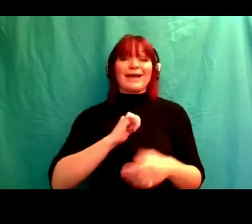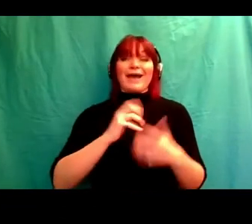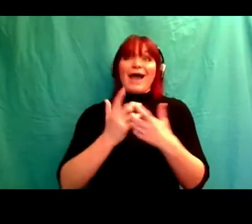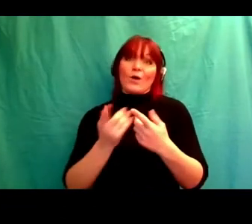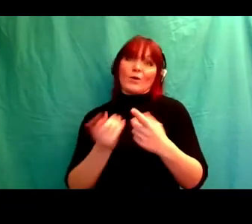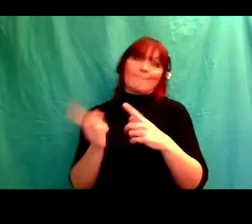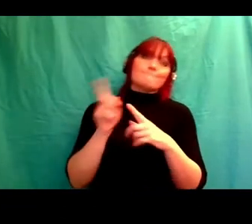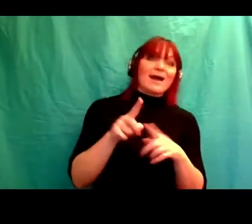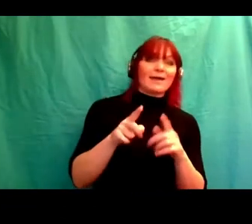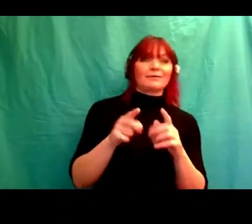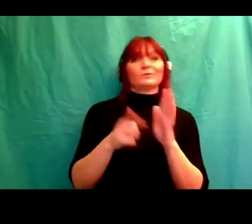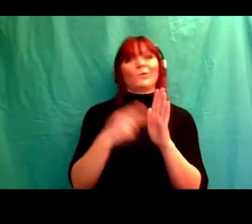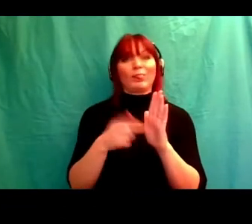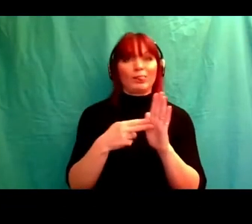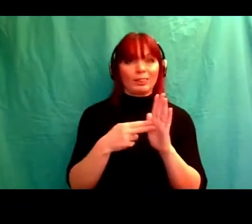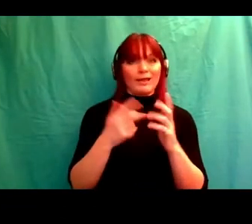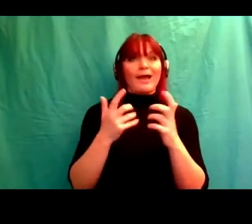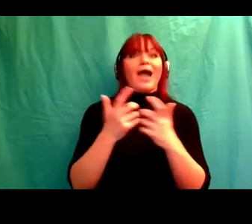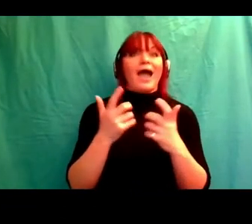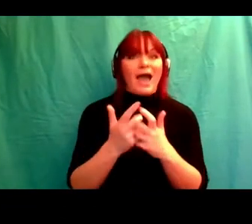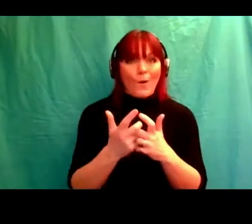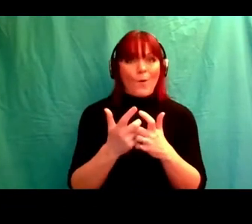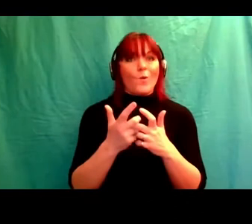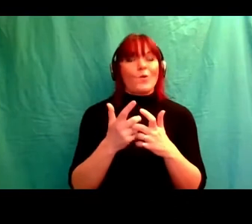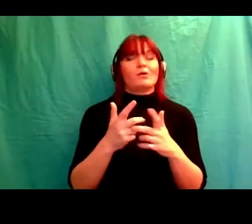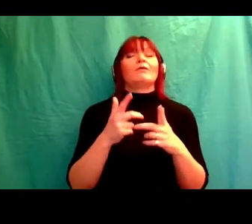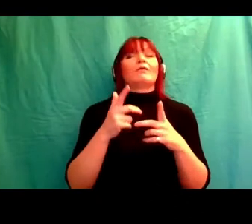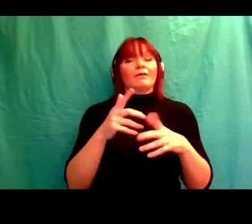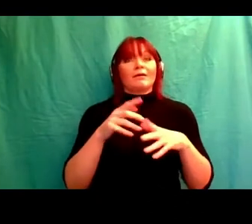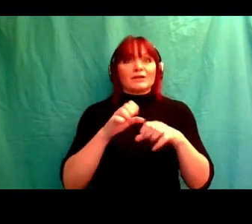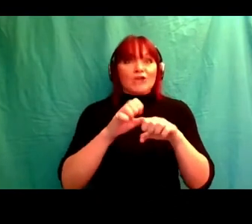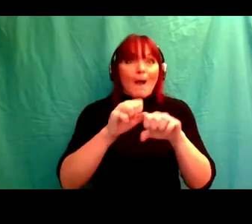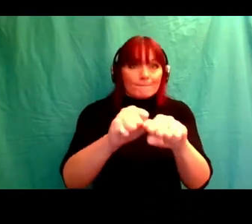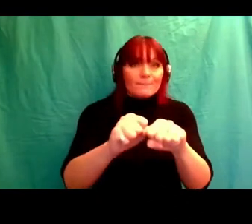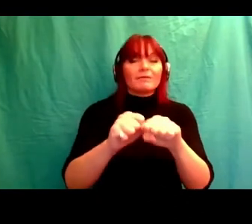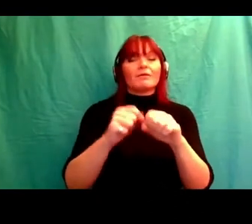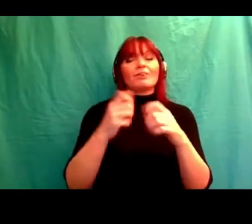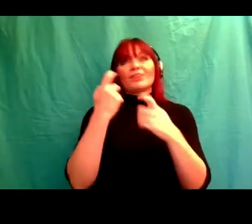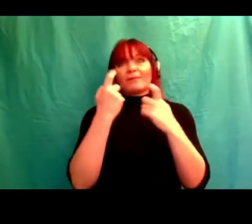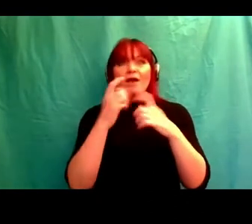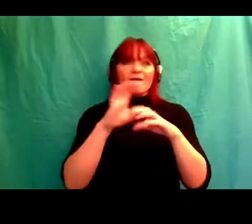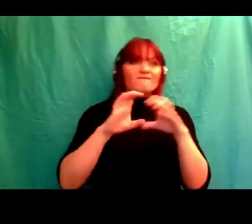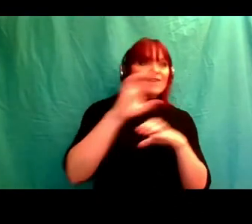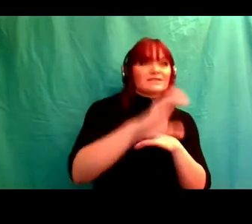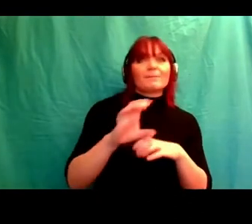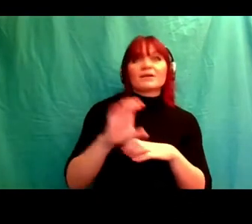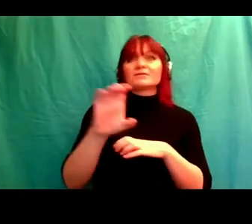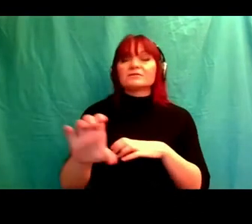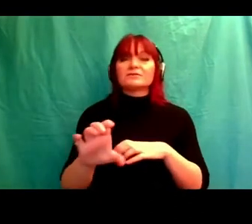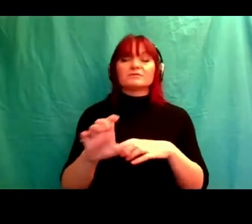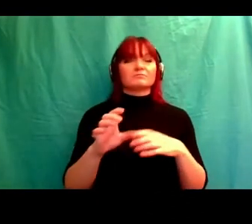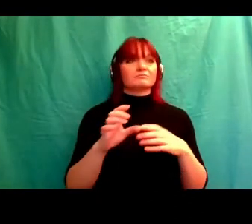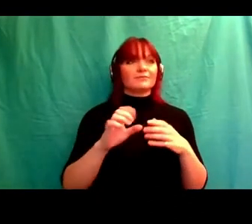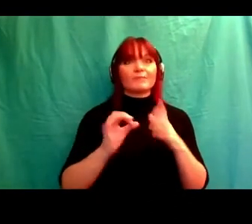backlog, recovering services, versus investment in improving services and shifting to prevention. We've got loads